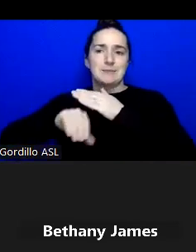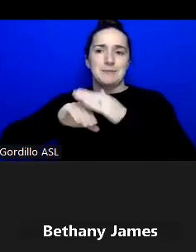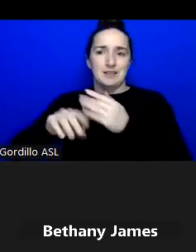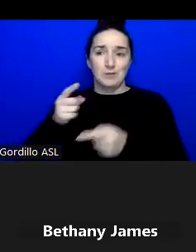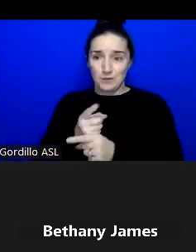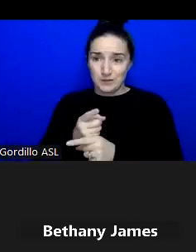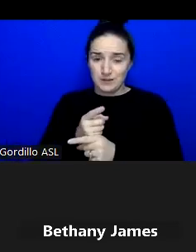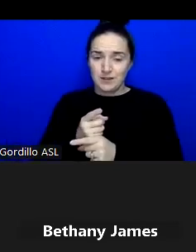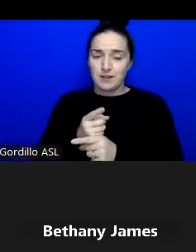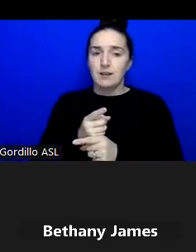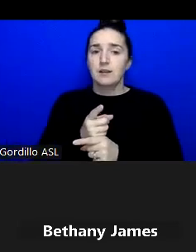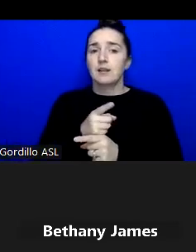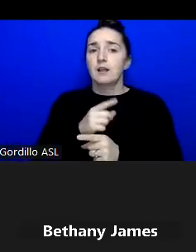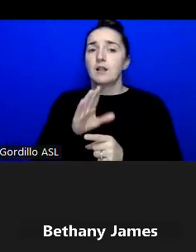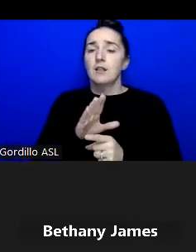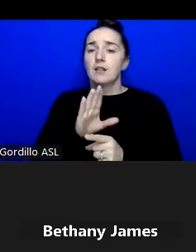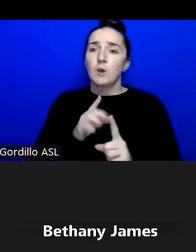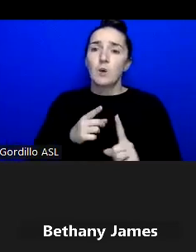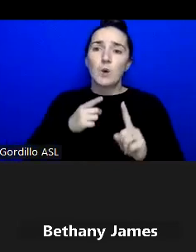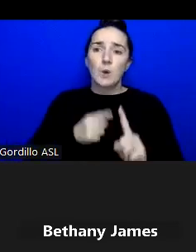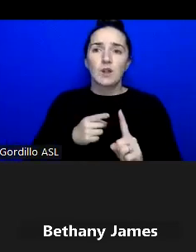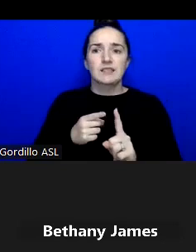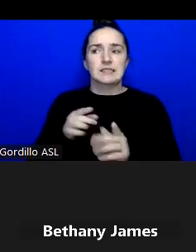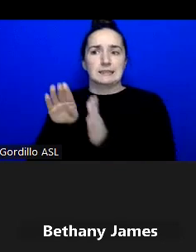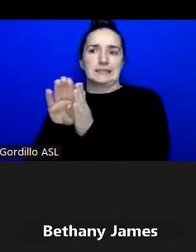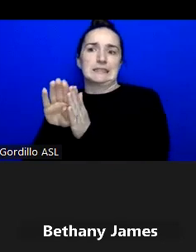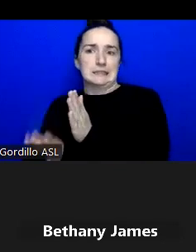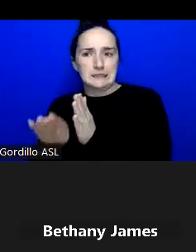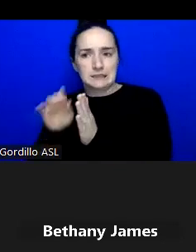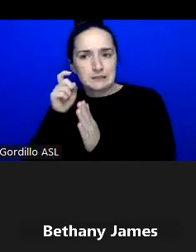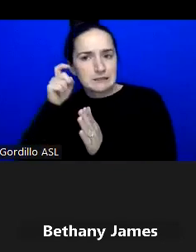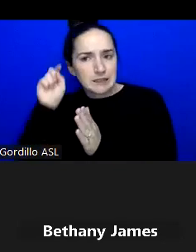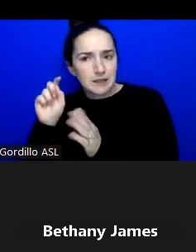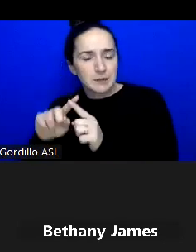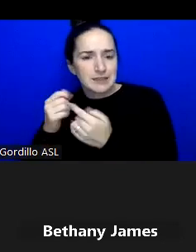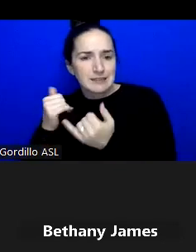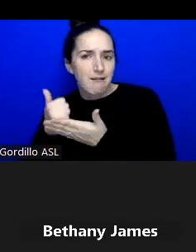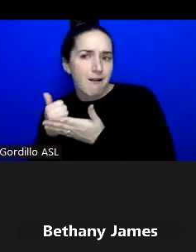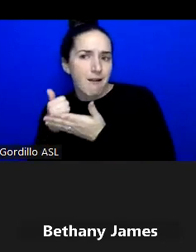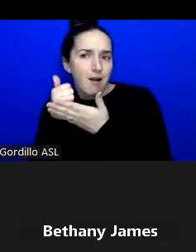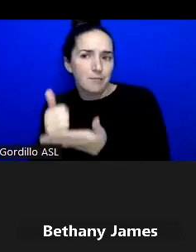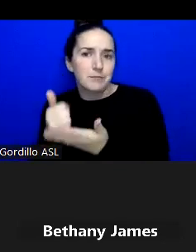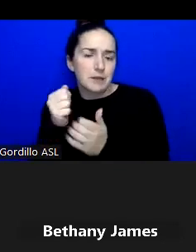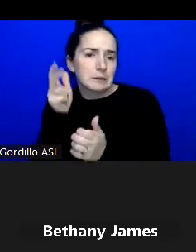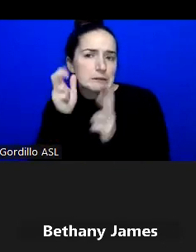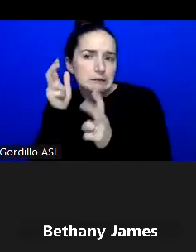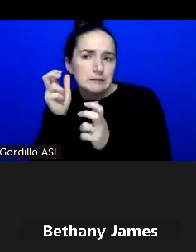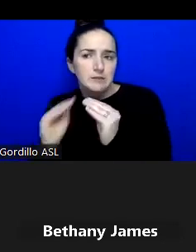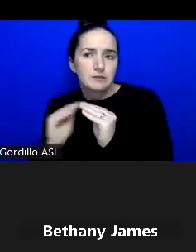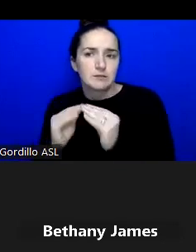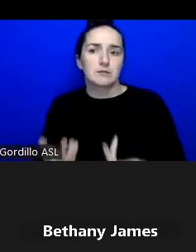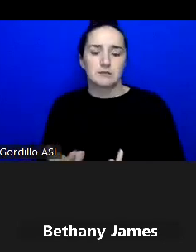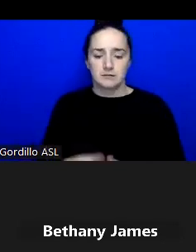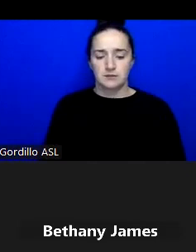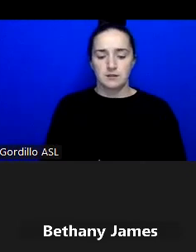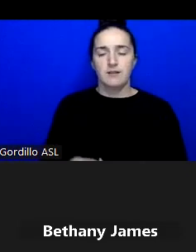have something that maybe is at a lower price point that would still be helpful to them. And that is certainly something that